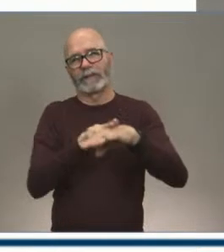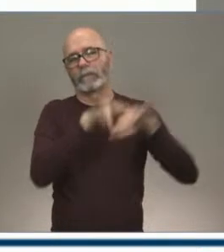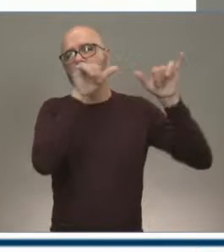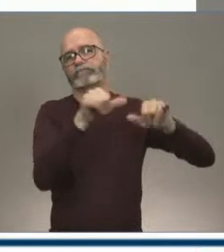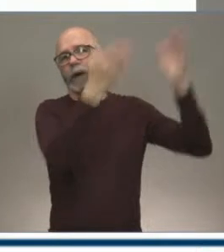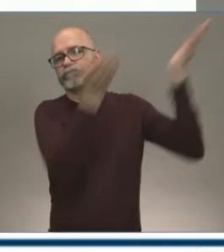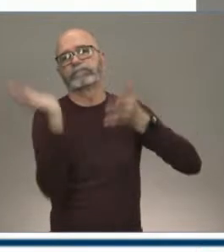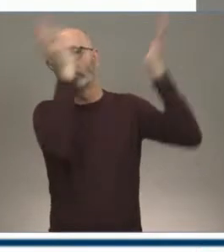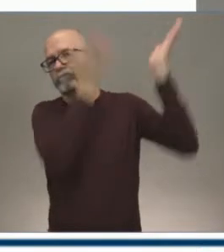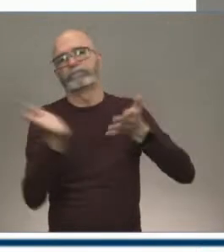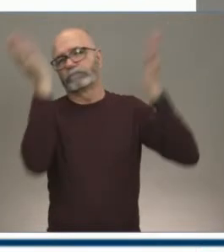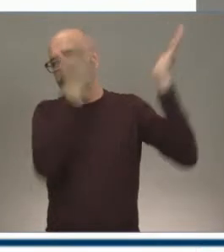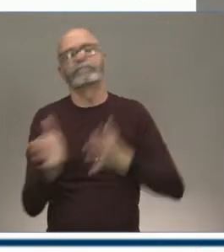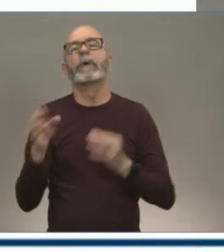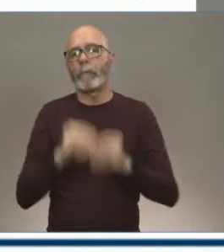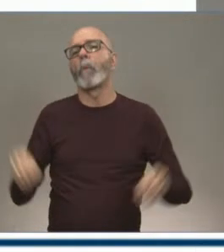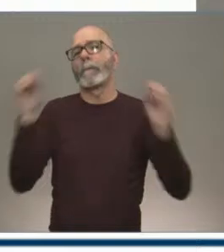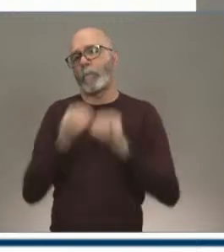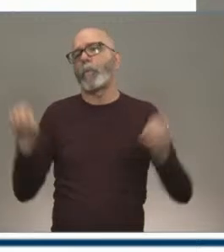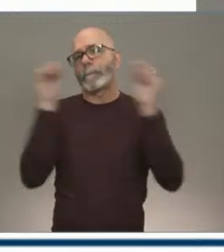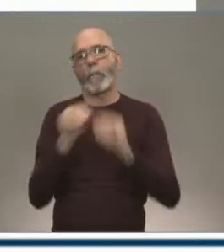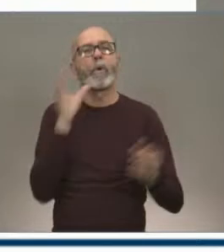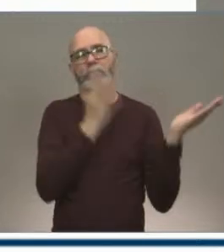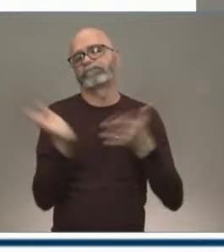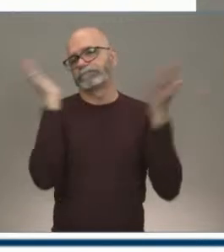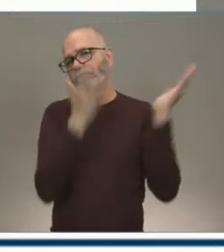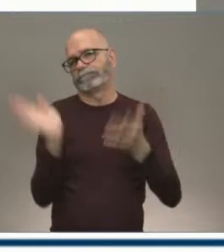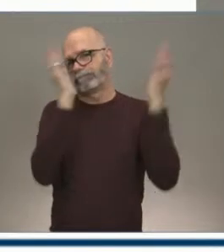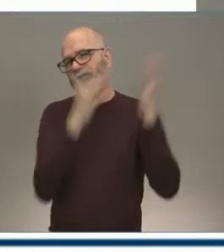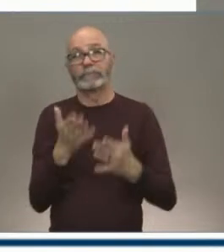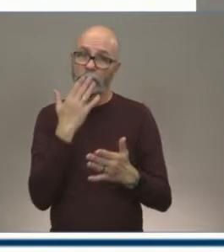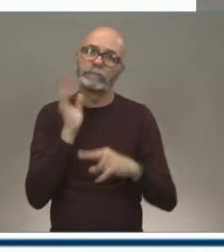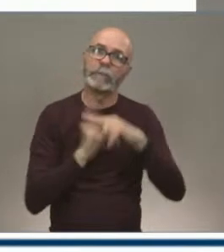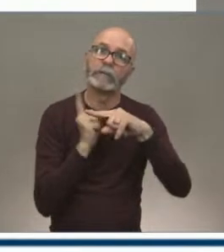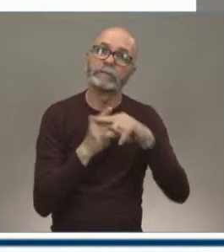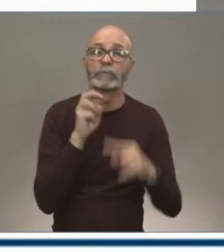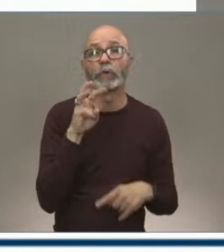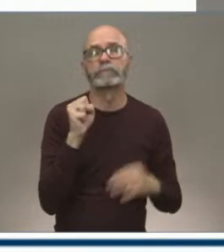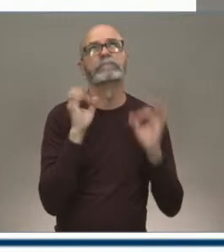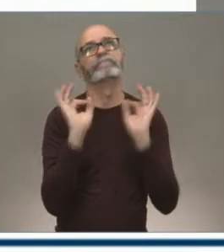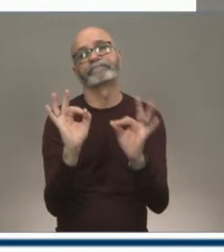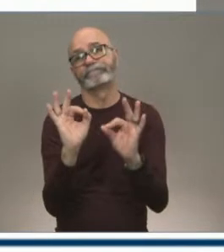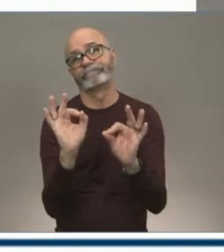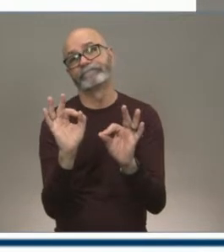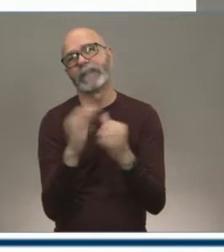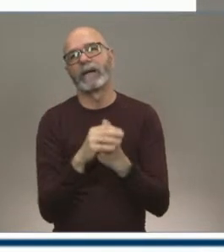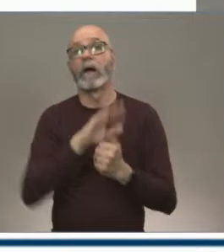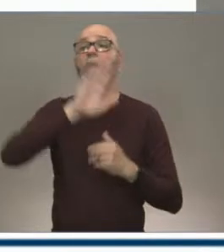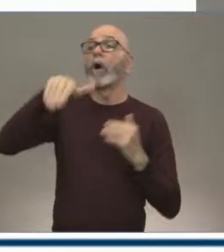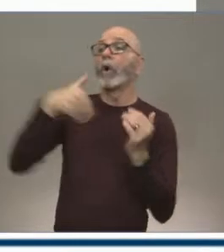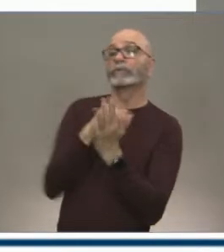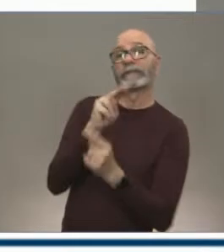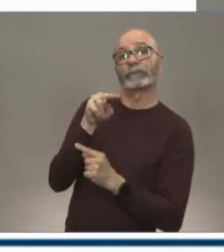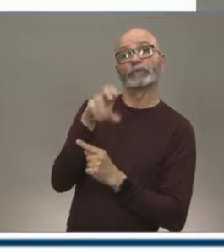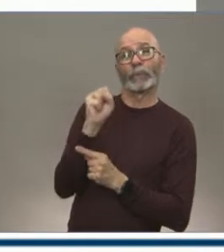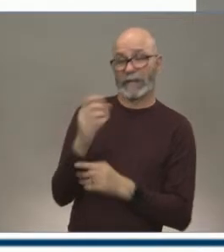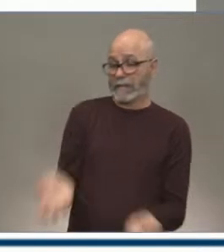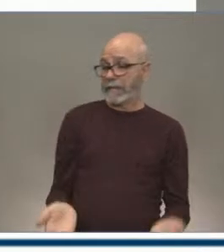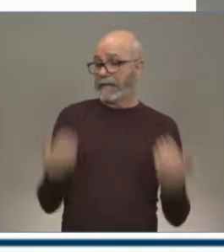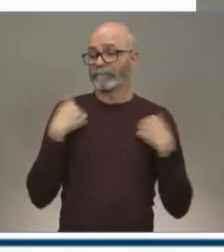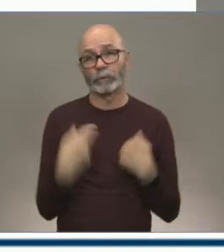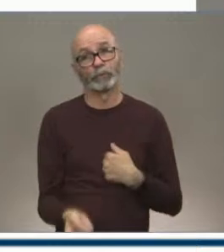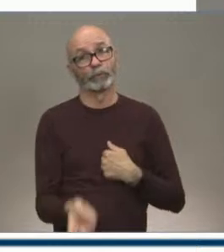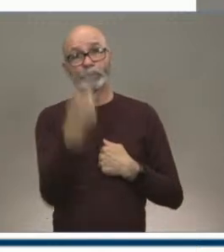coming weeks and months, which is great news. We will ensure every Nova Scotian receives 2 doses